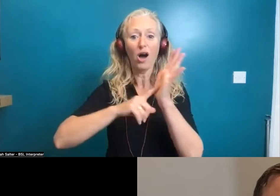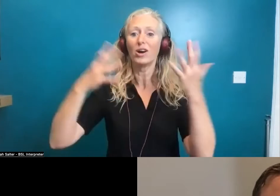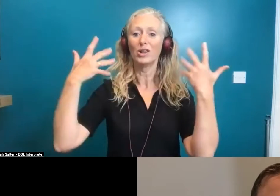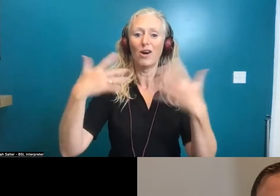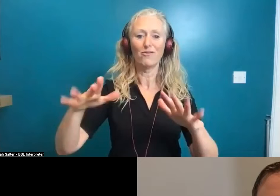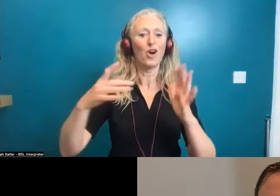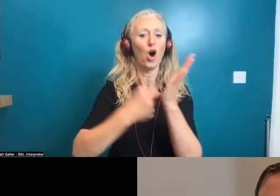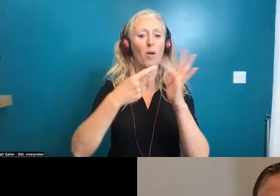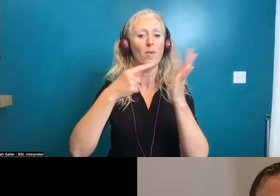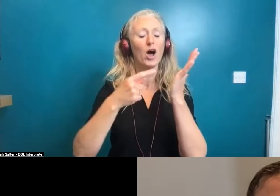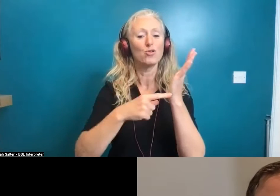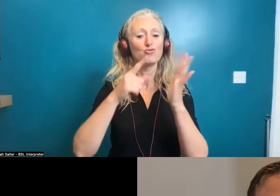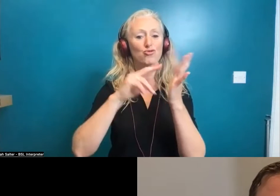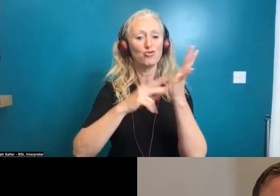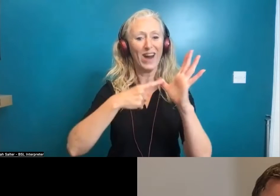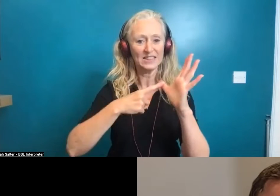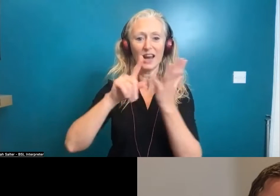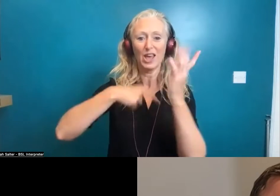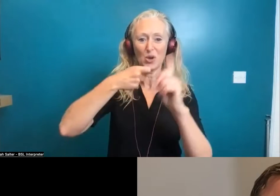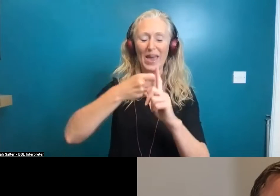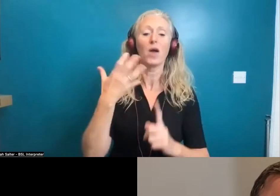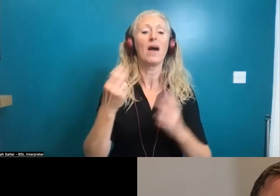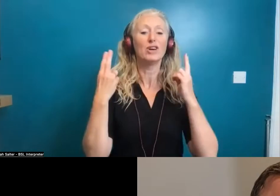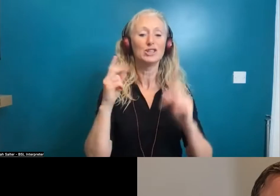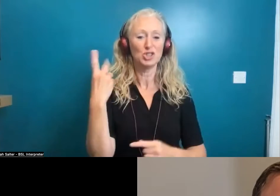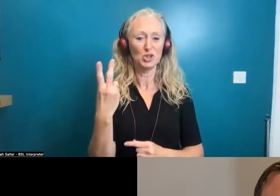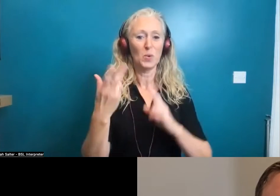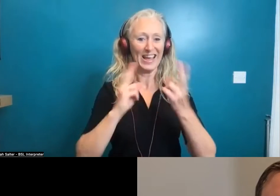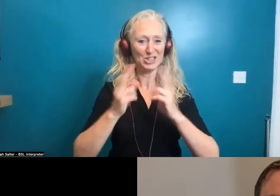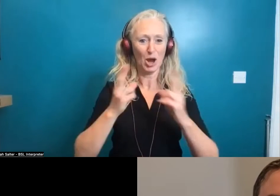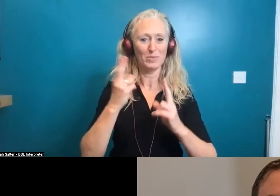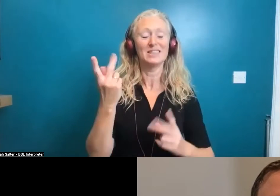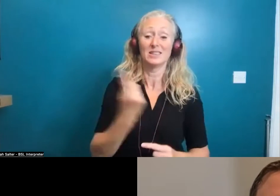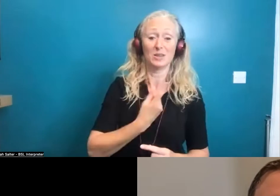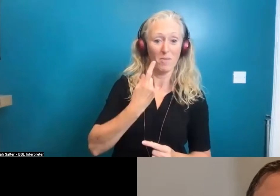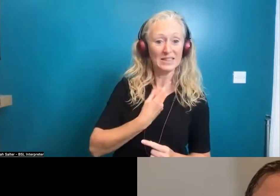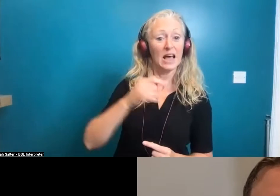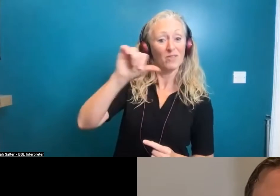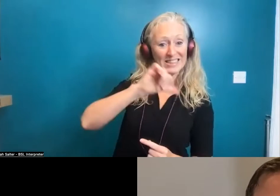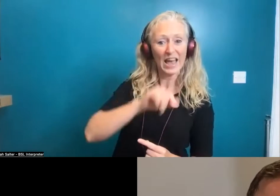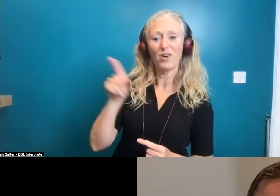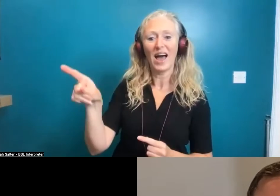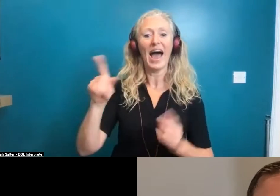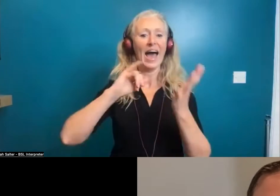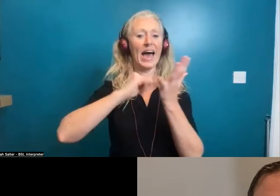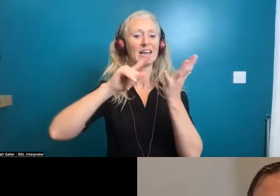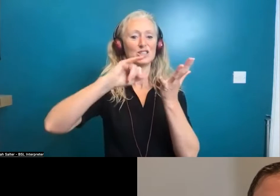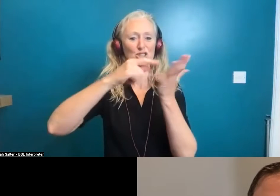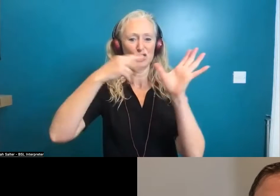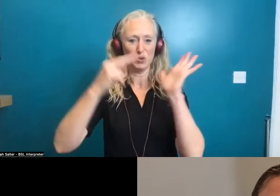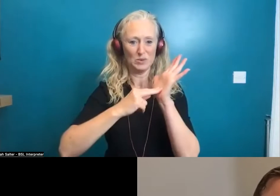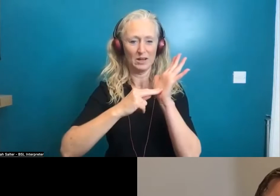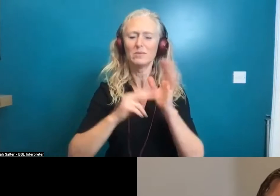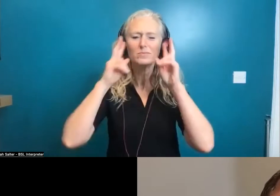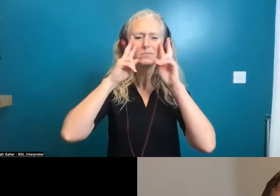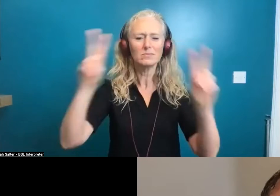our BSL interpreters this evening. So this webinar will look at 3 main questions. So